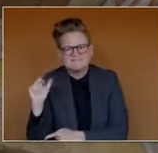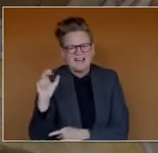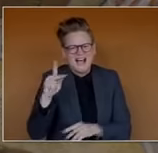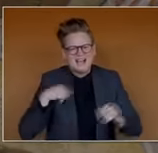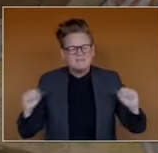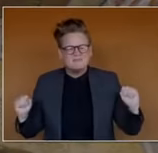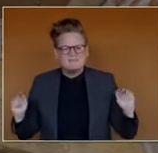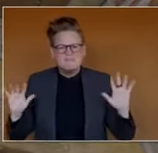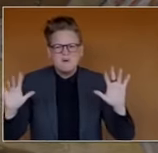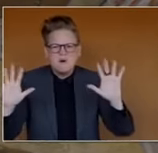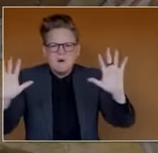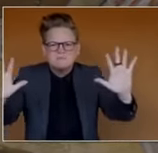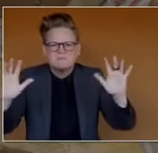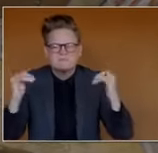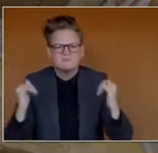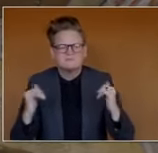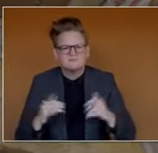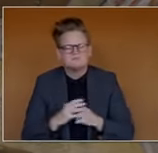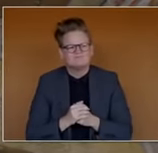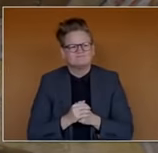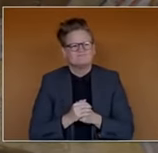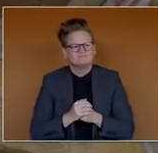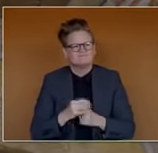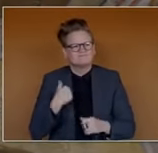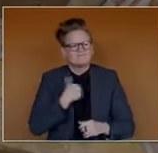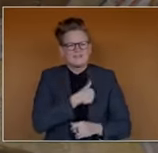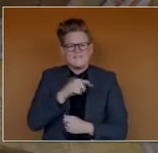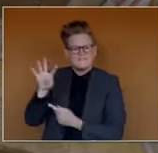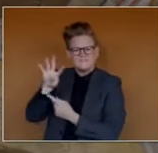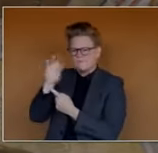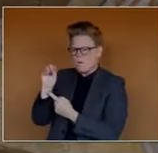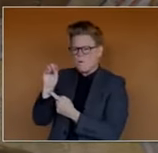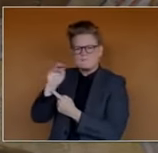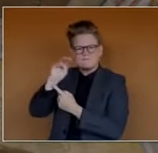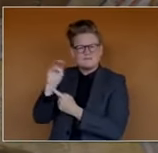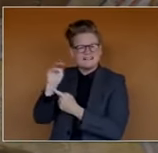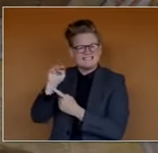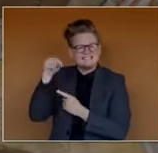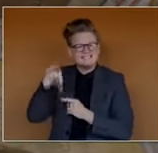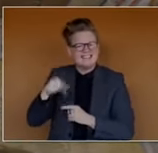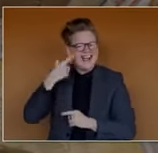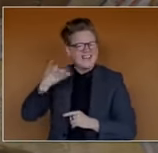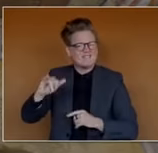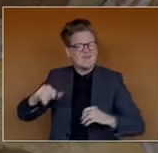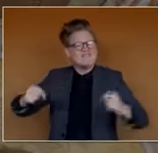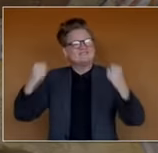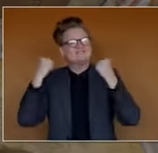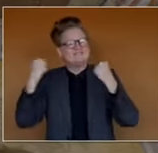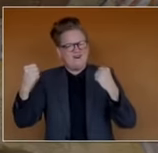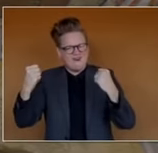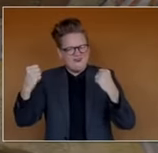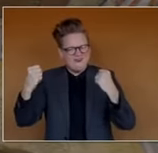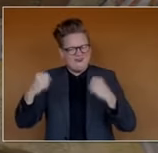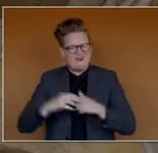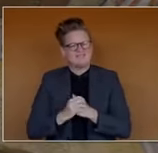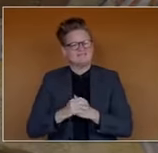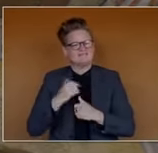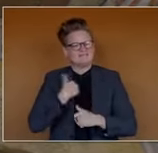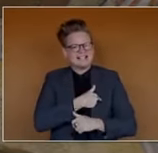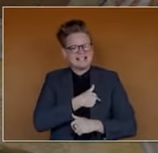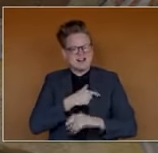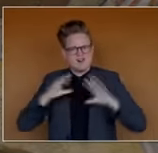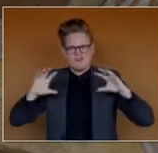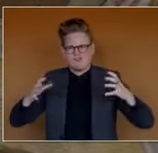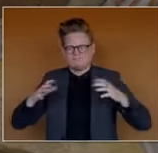for everything you've endured, for your resilience, for your grit, for your determination, and for your commitment not only to yourselves and your loved